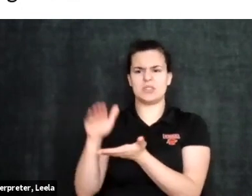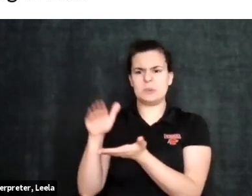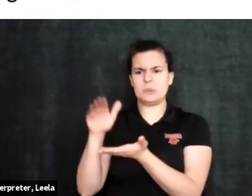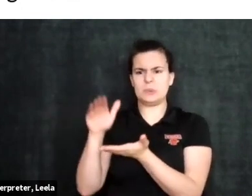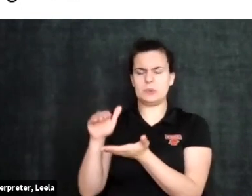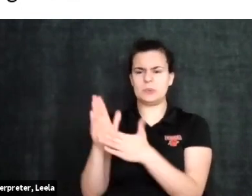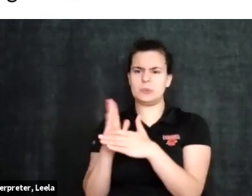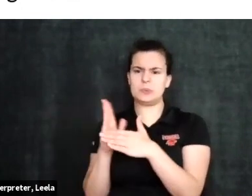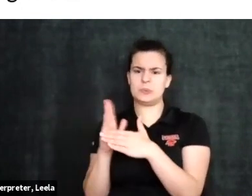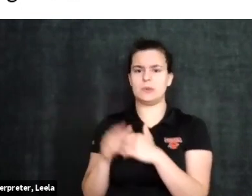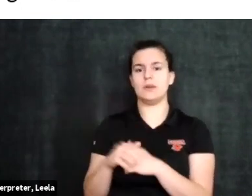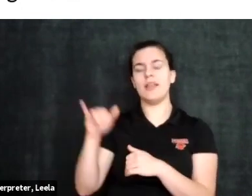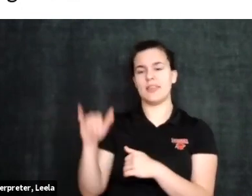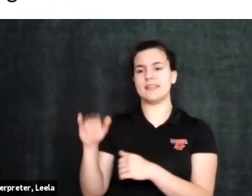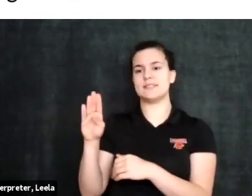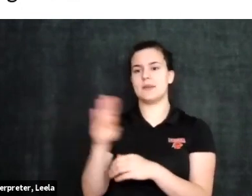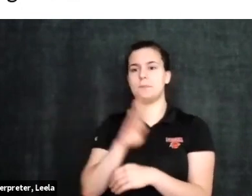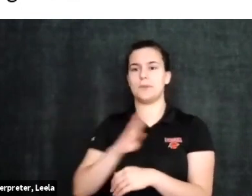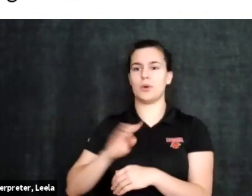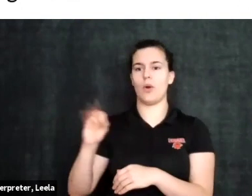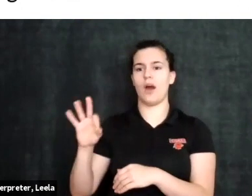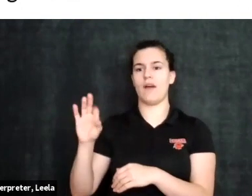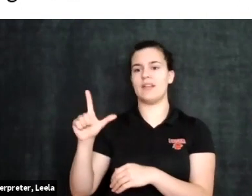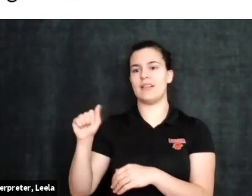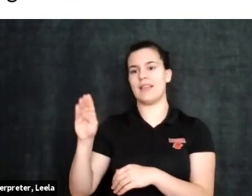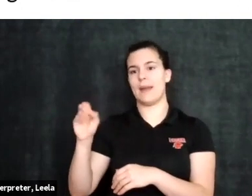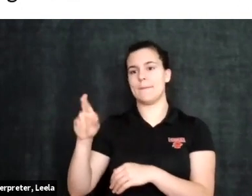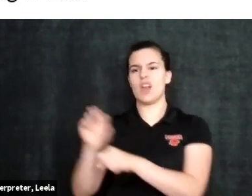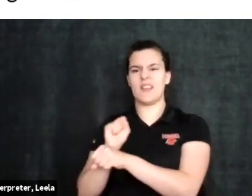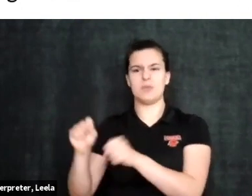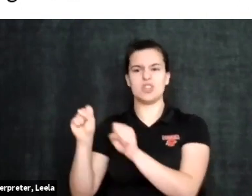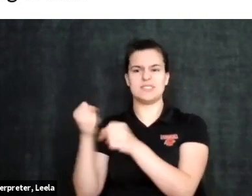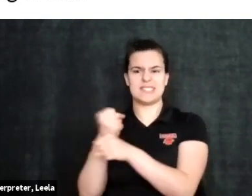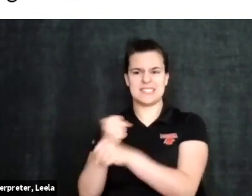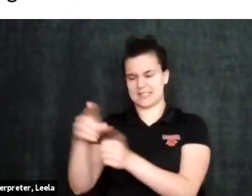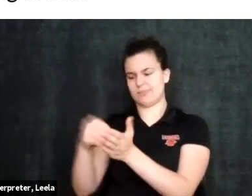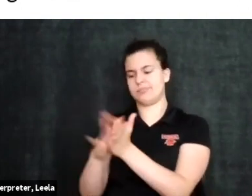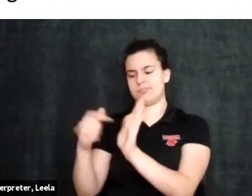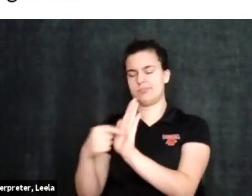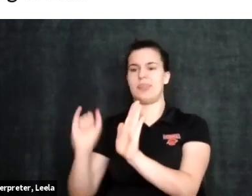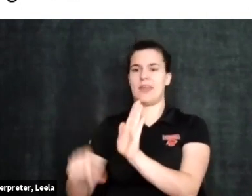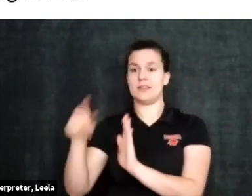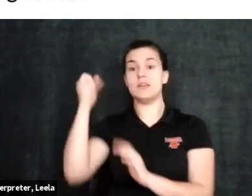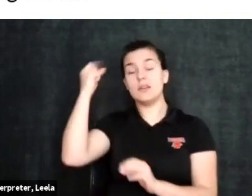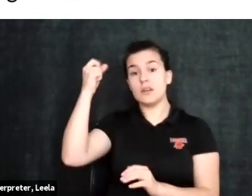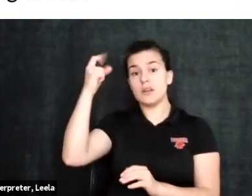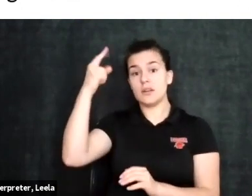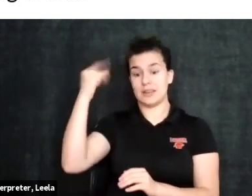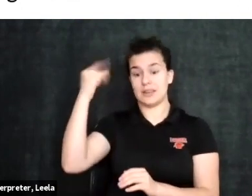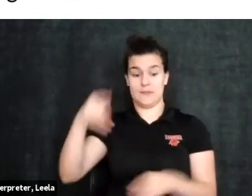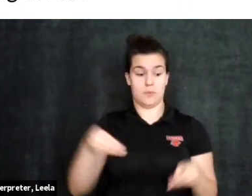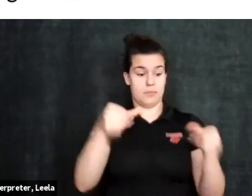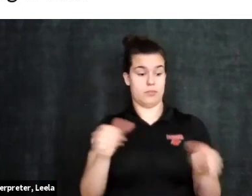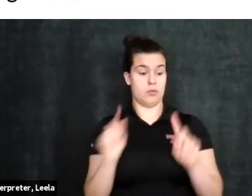the Bureau of Labor Statistics. And just so you know, the Lamar College of Engineering ranks #5 return on investment according to